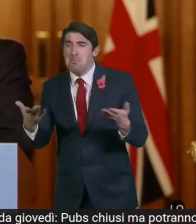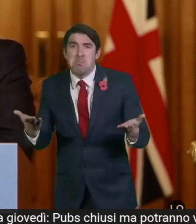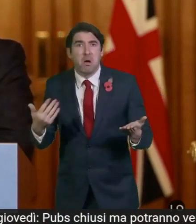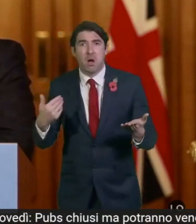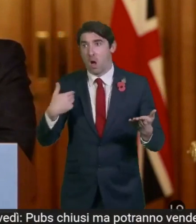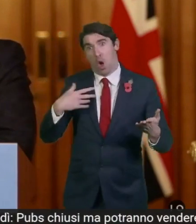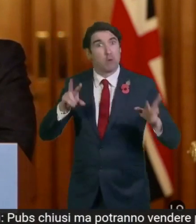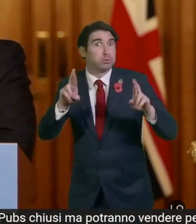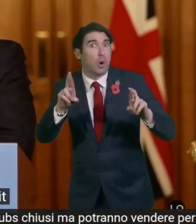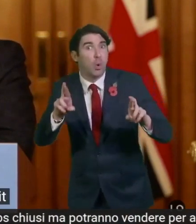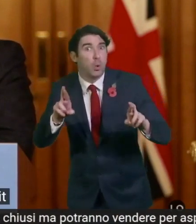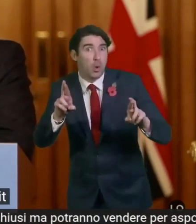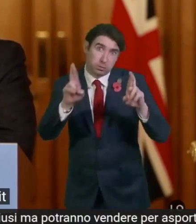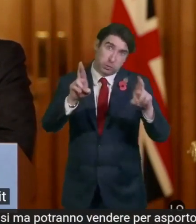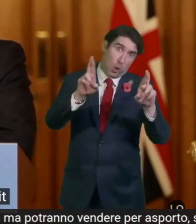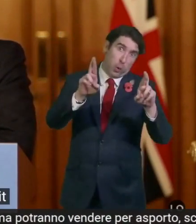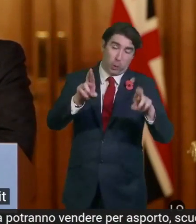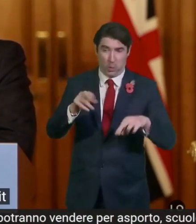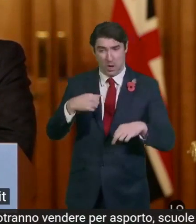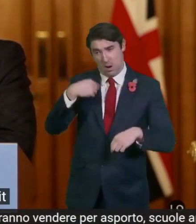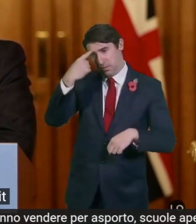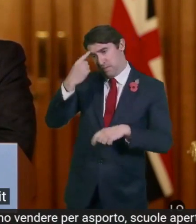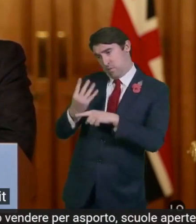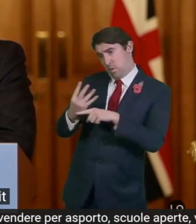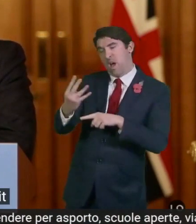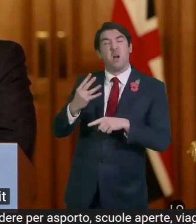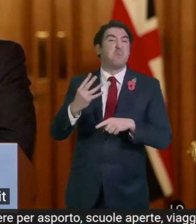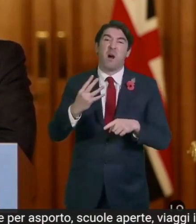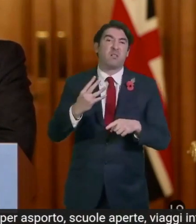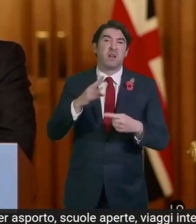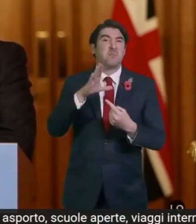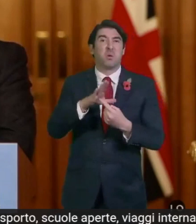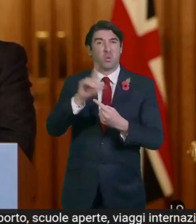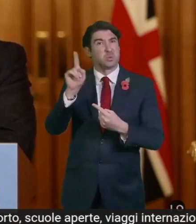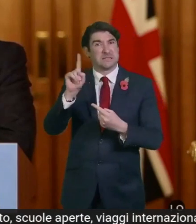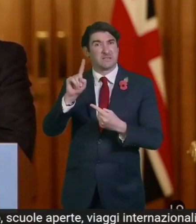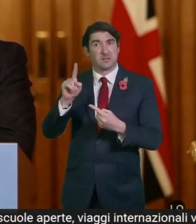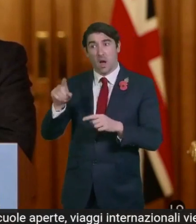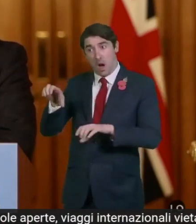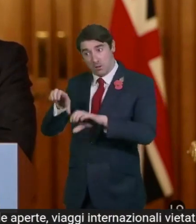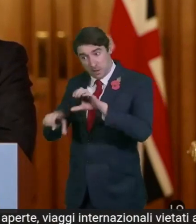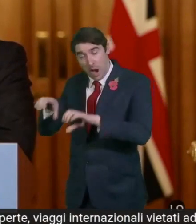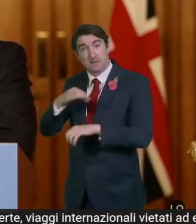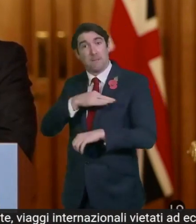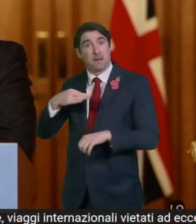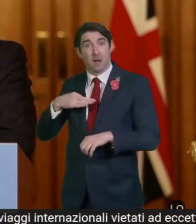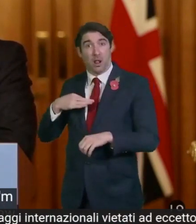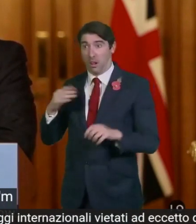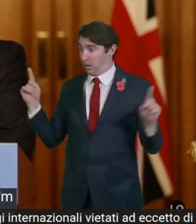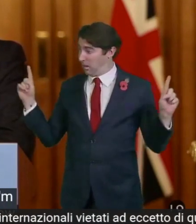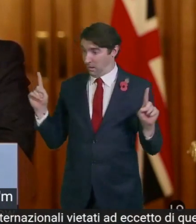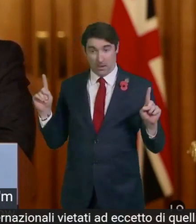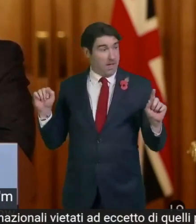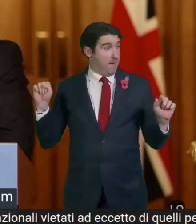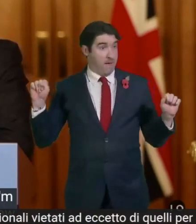be driven by the science, and we will look at where we've got to. I'm optimistic